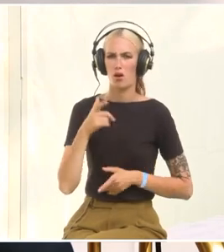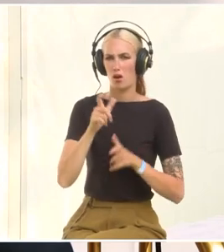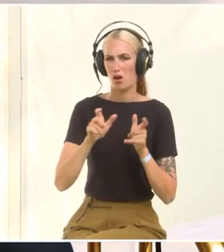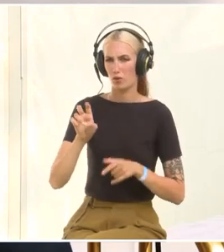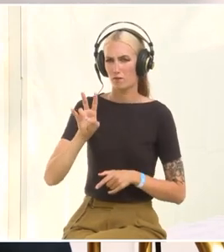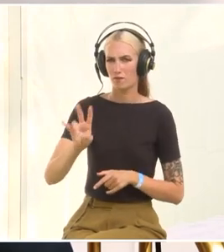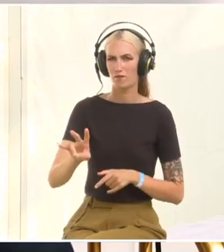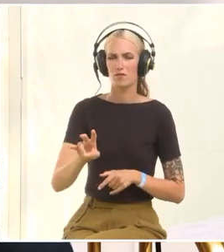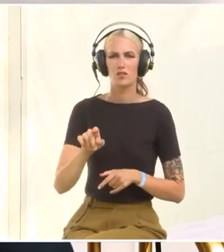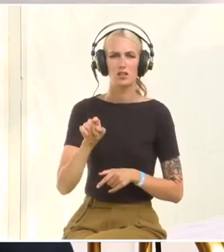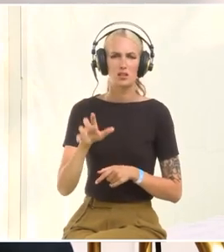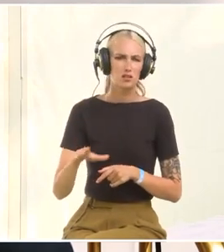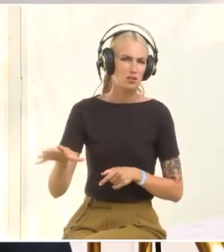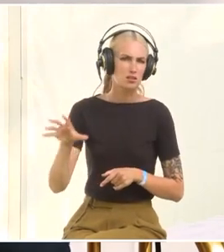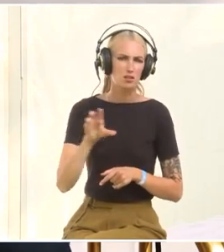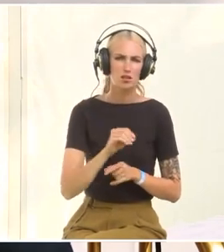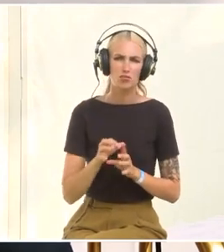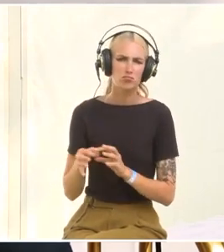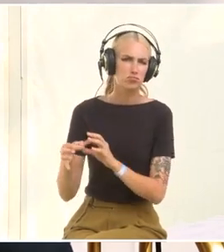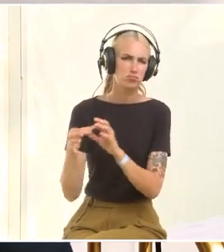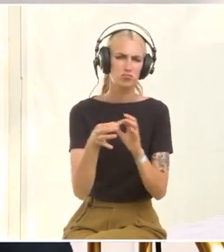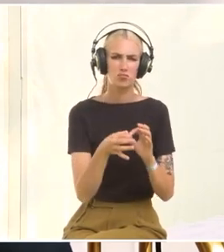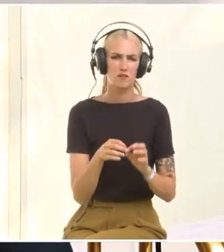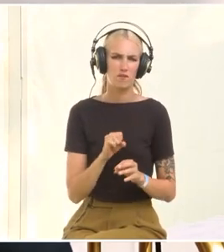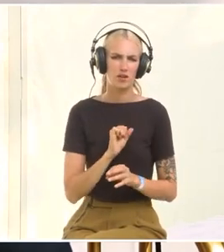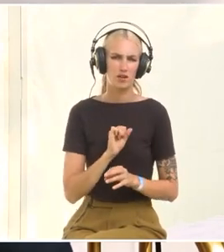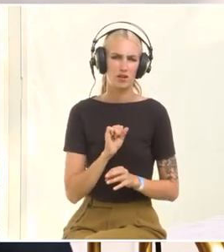there. And I think that kind of